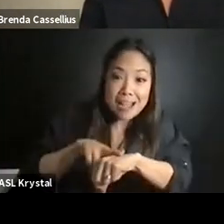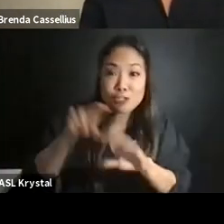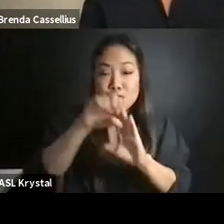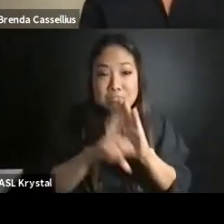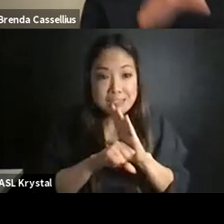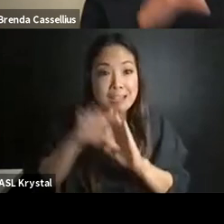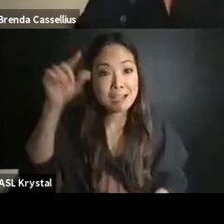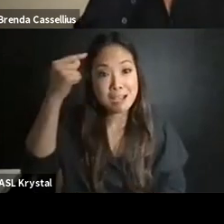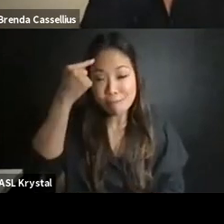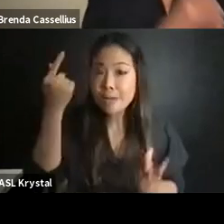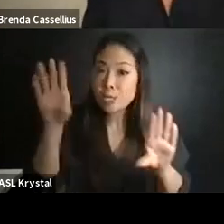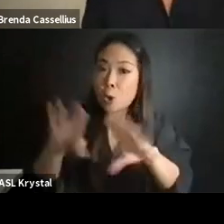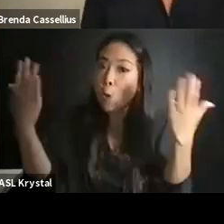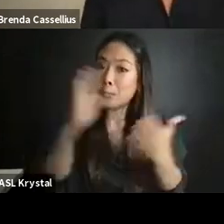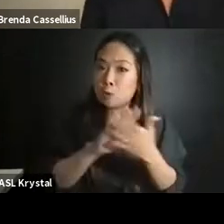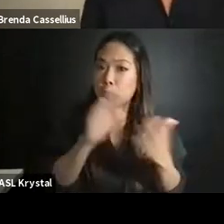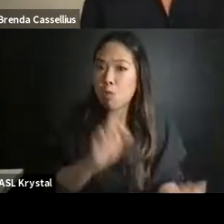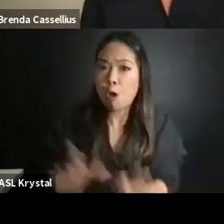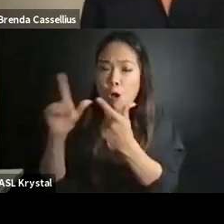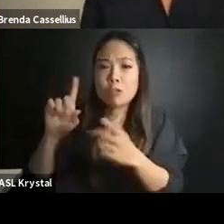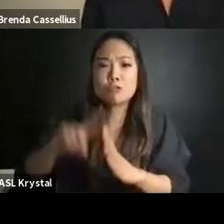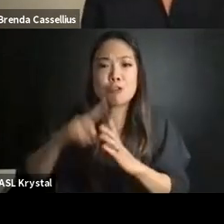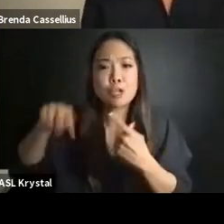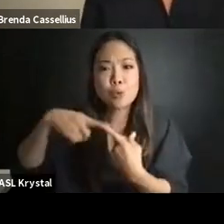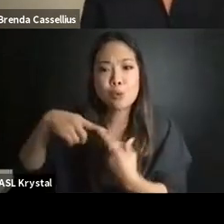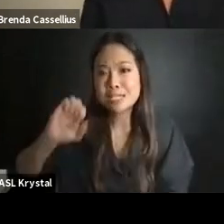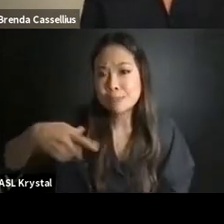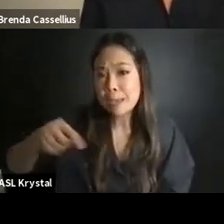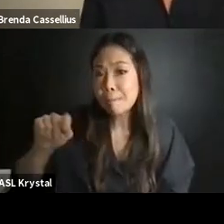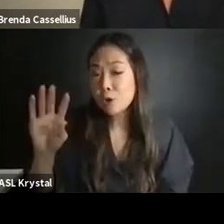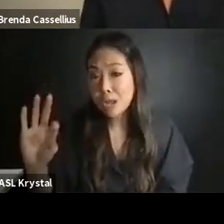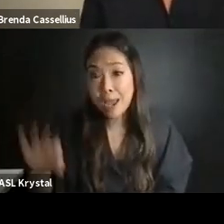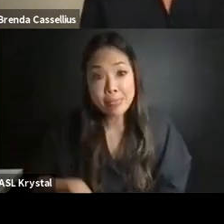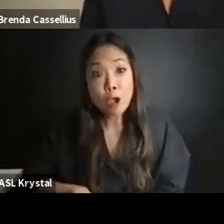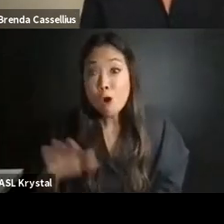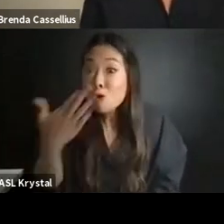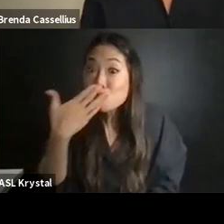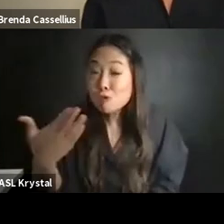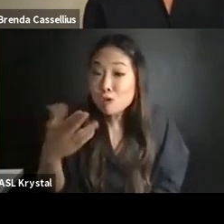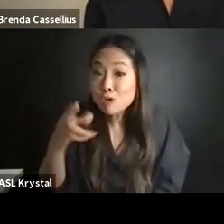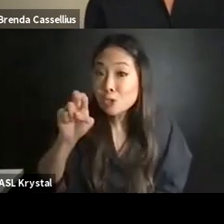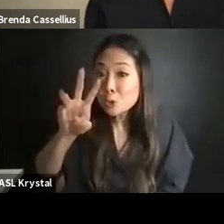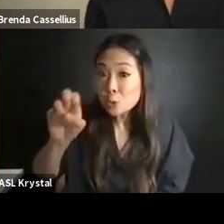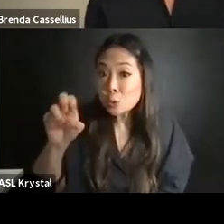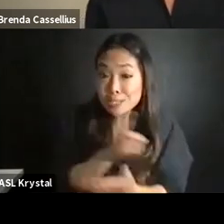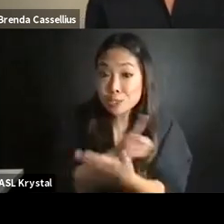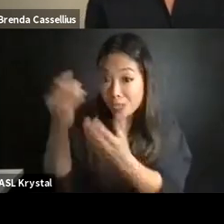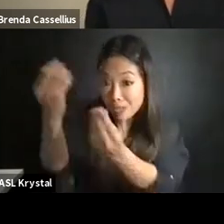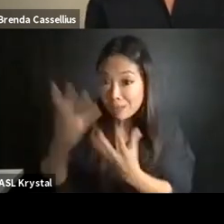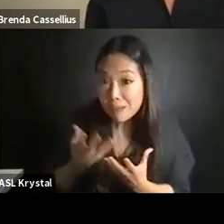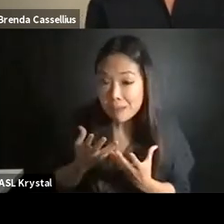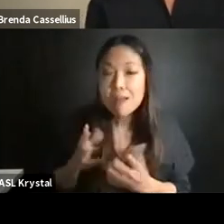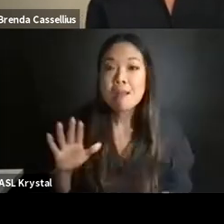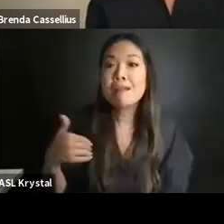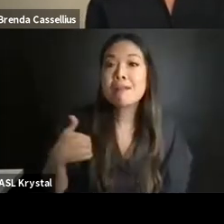all students starting on september 9th we had some very good news this week that more more of our younger children will soon